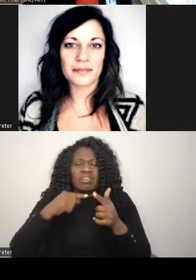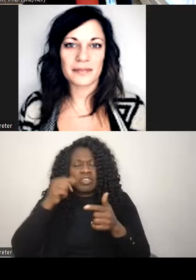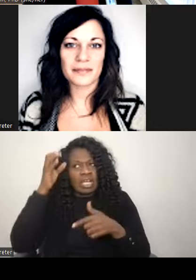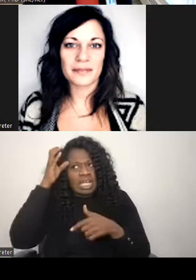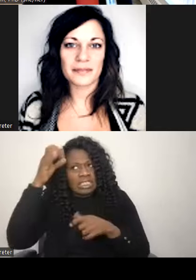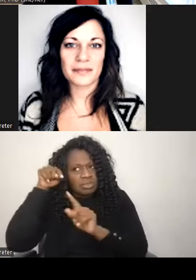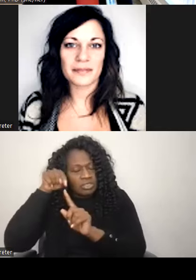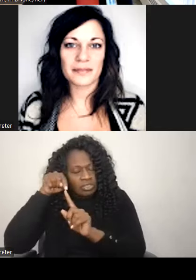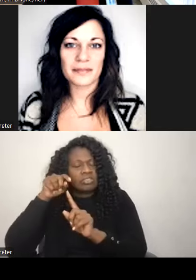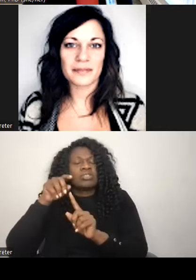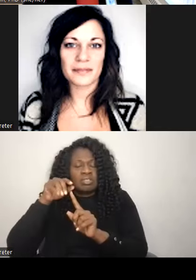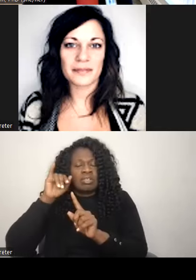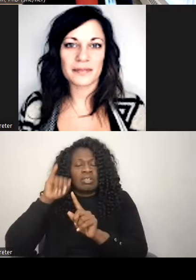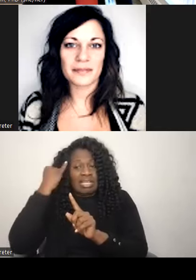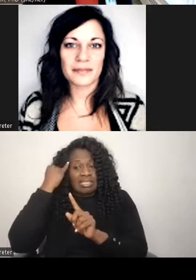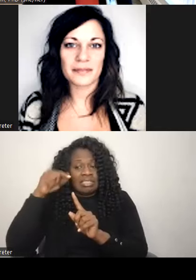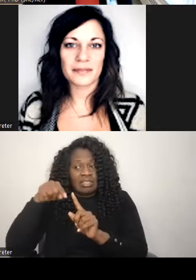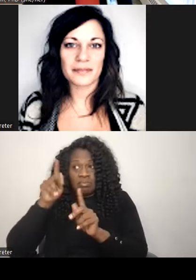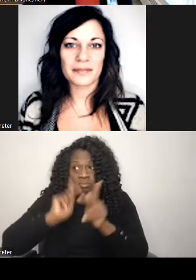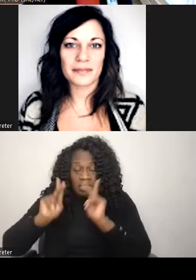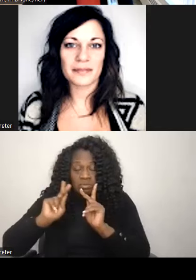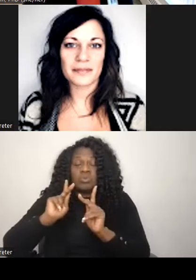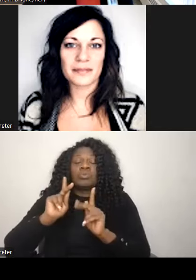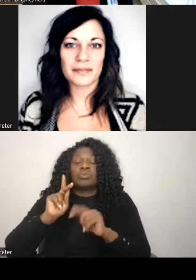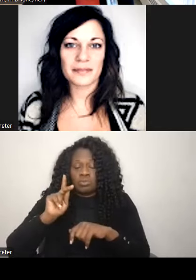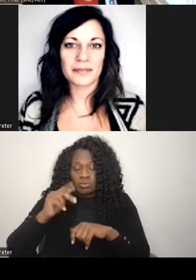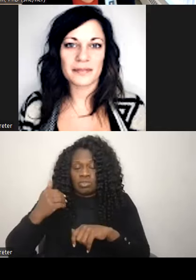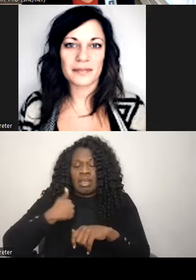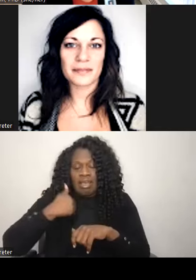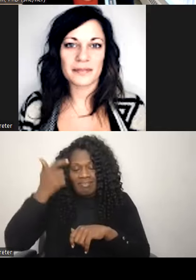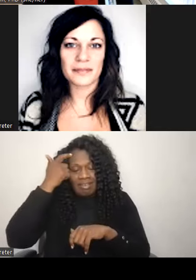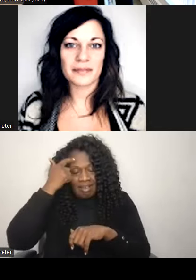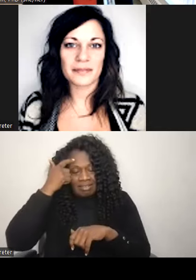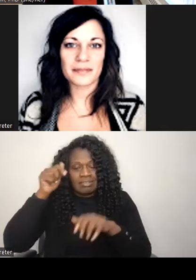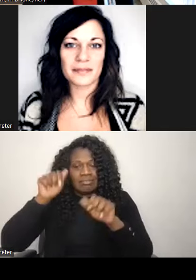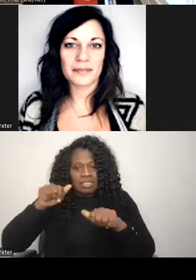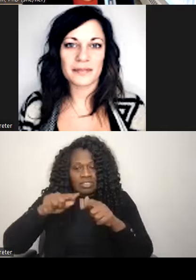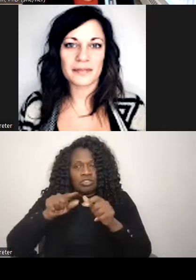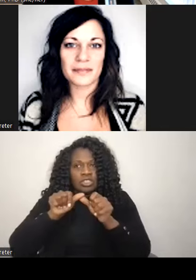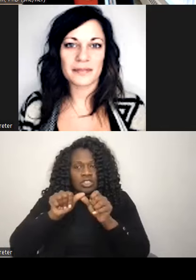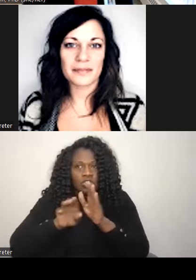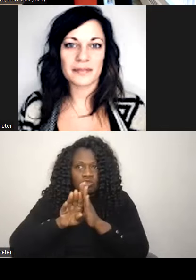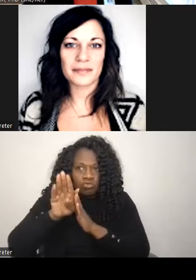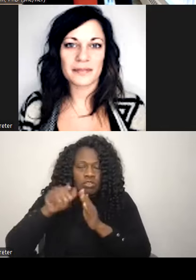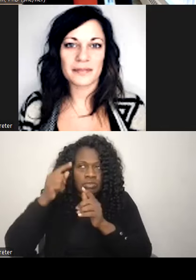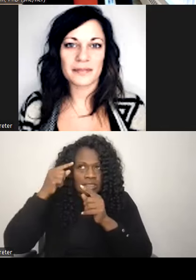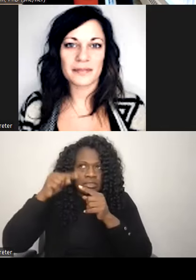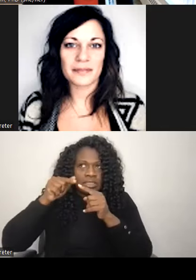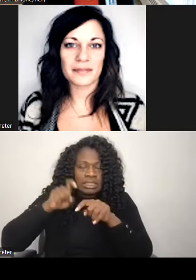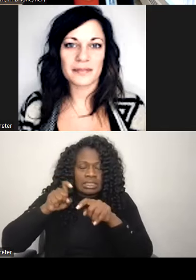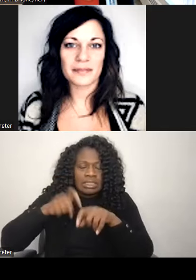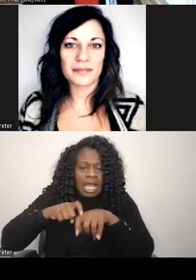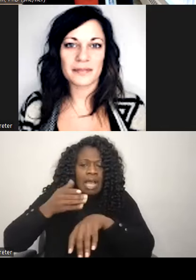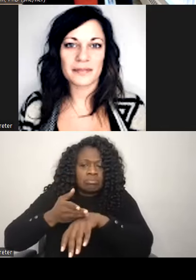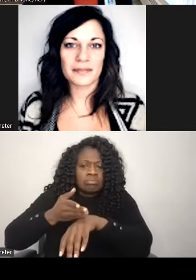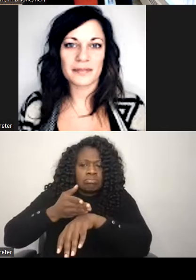conceptualization. So the idea here is that these individuals have cognitive abilities and may continue to grow and develop over time, but at a rate